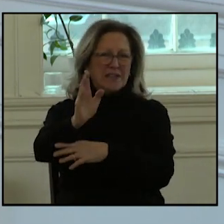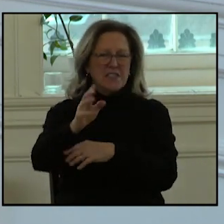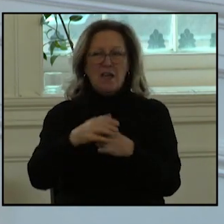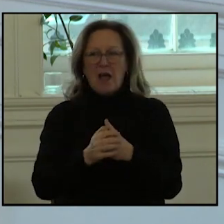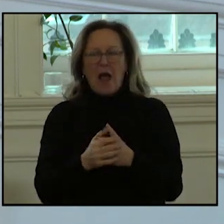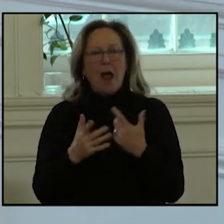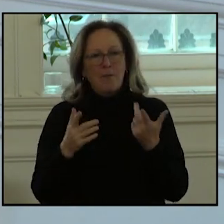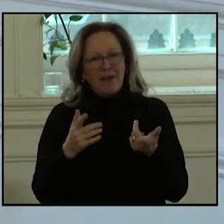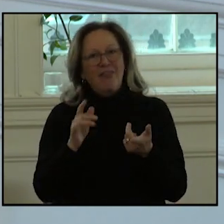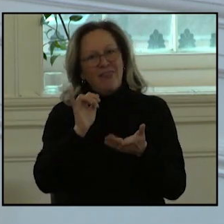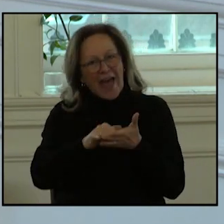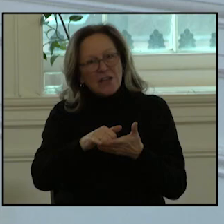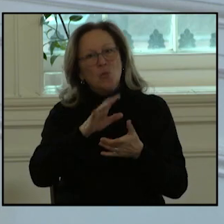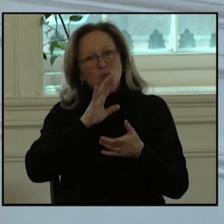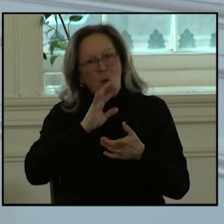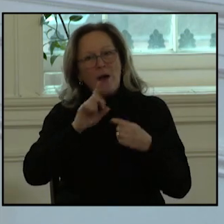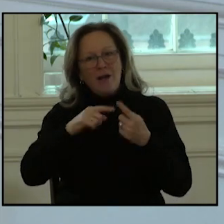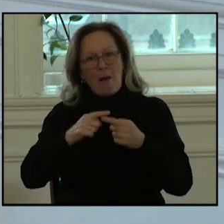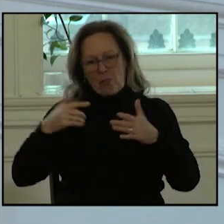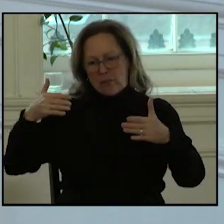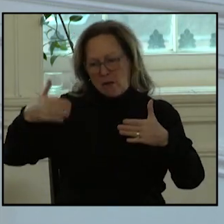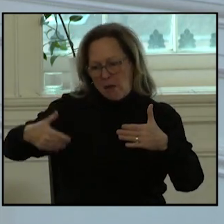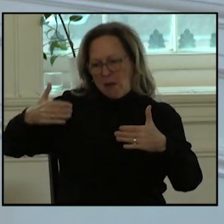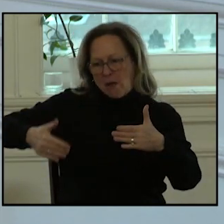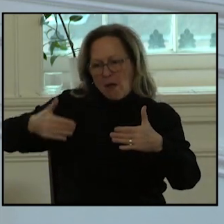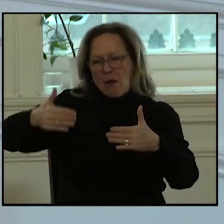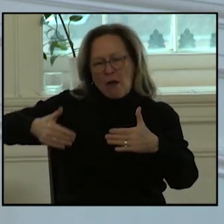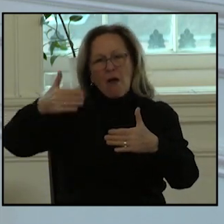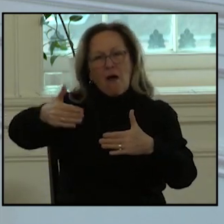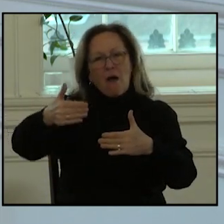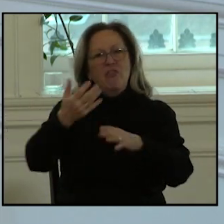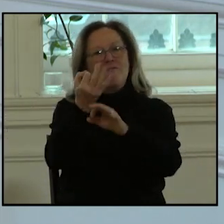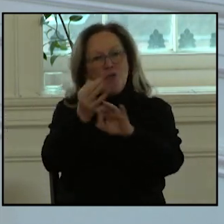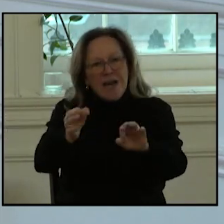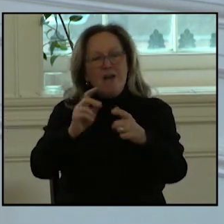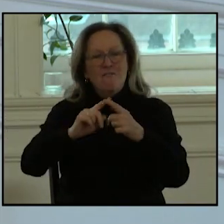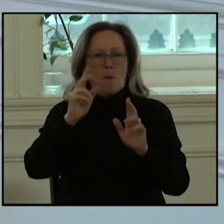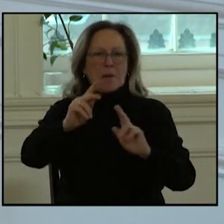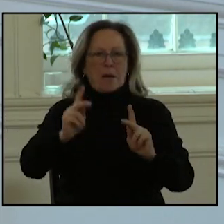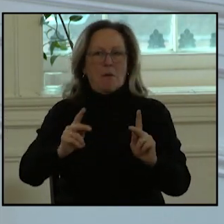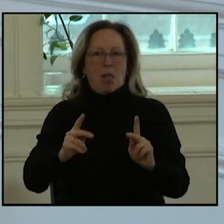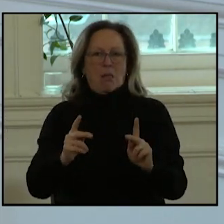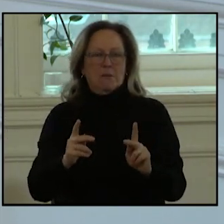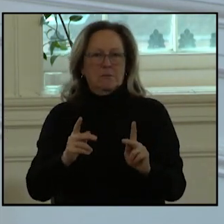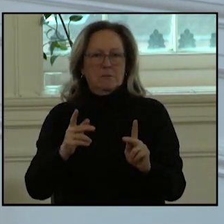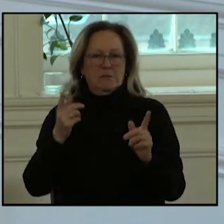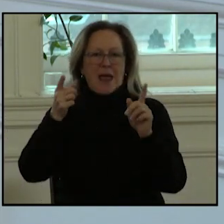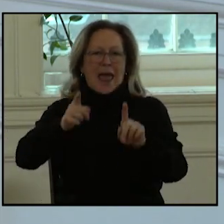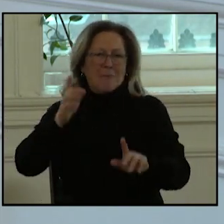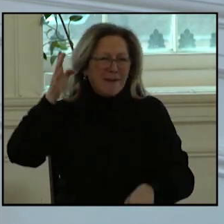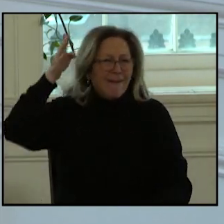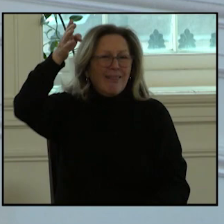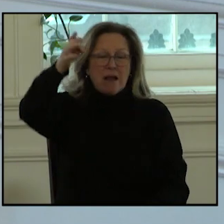where we're talking about the freedom of a group of people. So it is very relevant, it is very important that